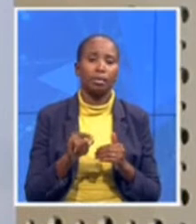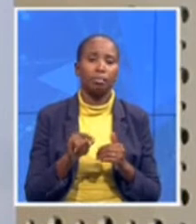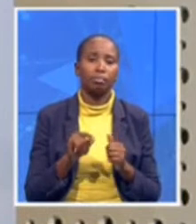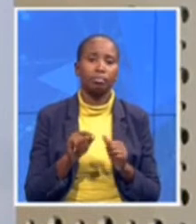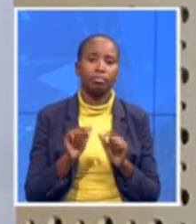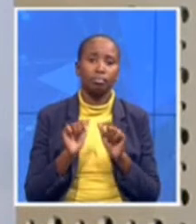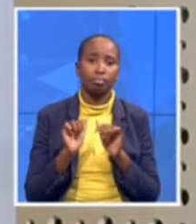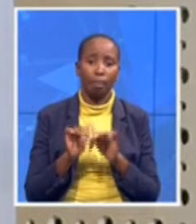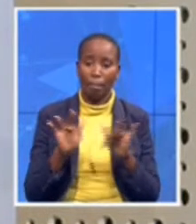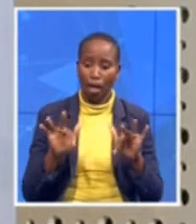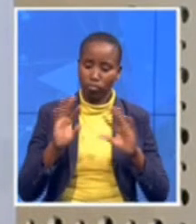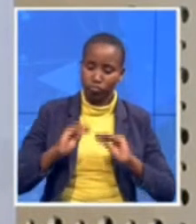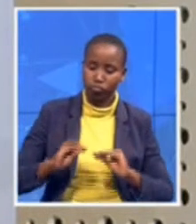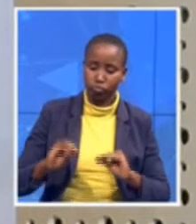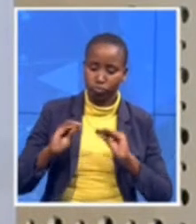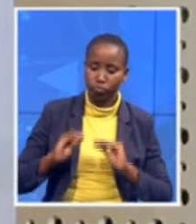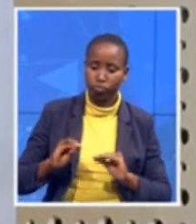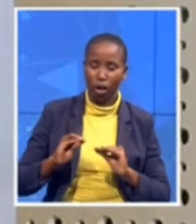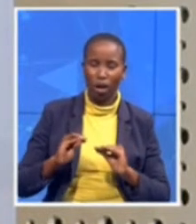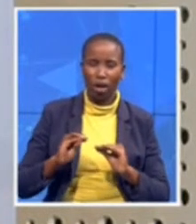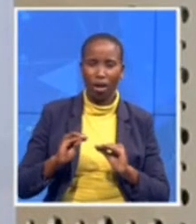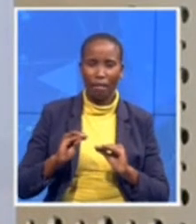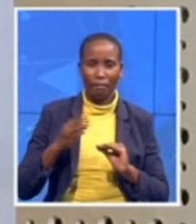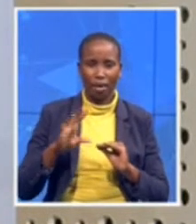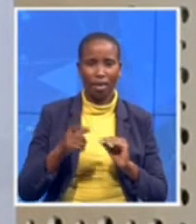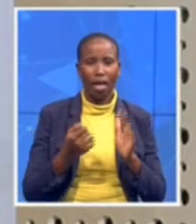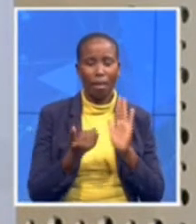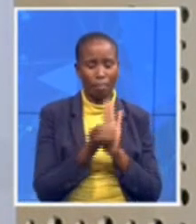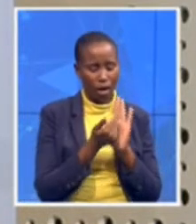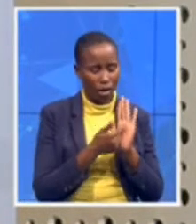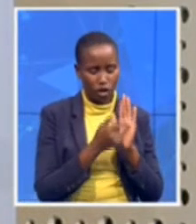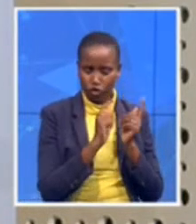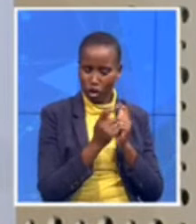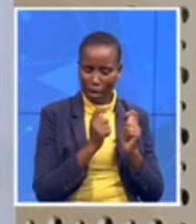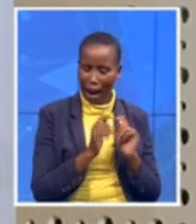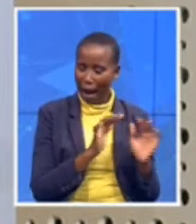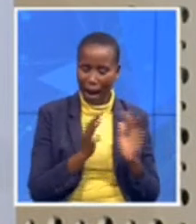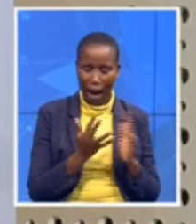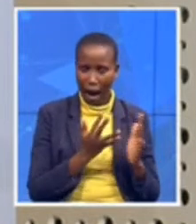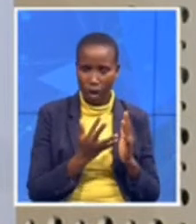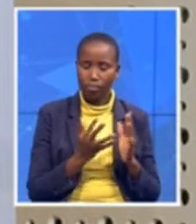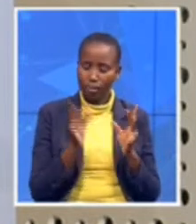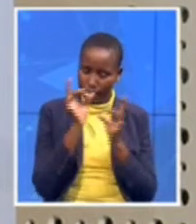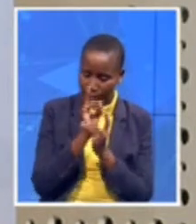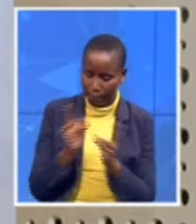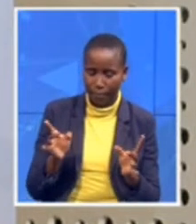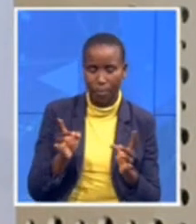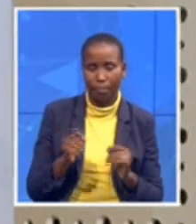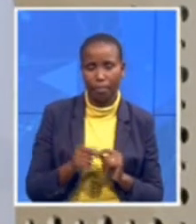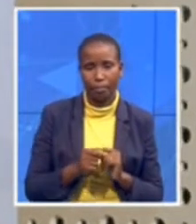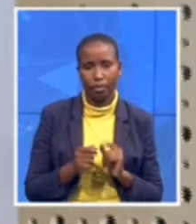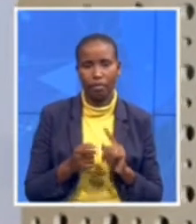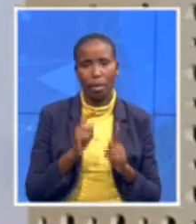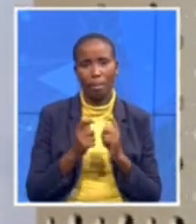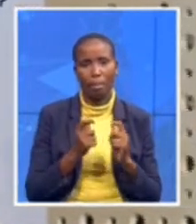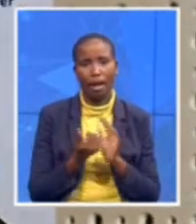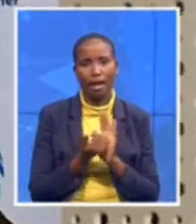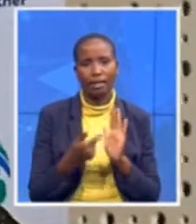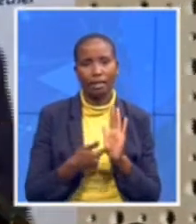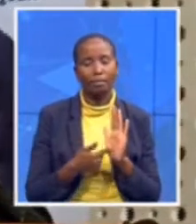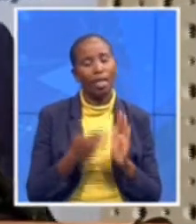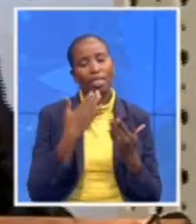made, that has been brought about by the Amendment Act. Thank you very much, ladies and gentlemen.